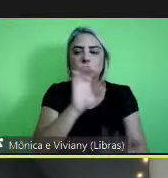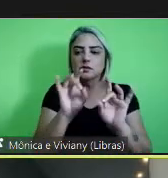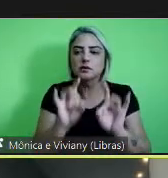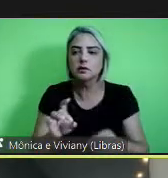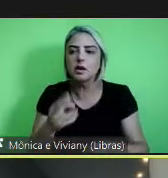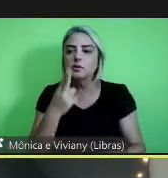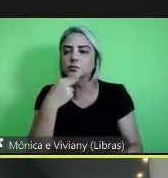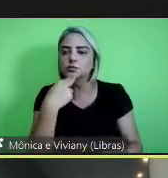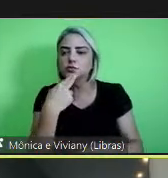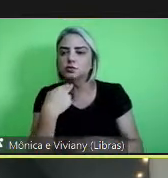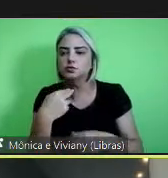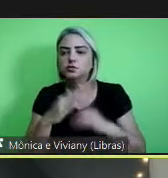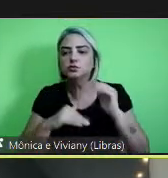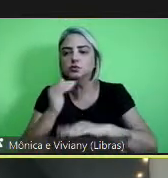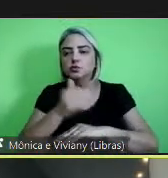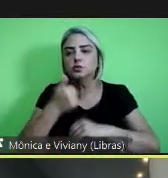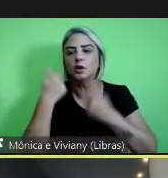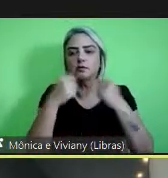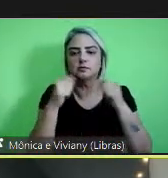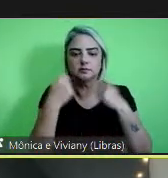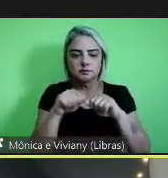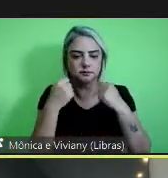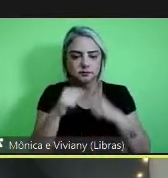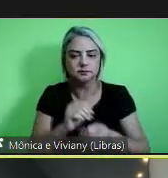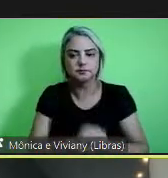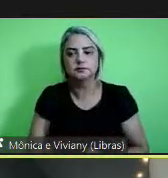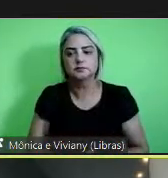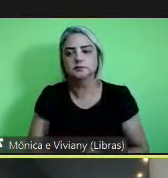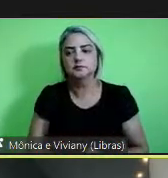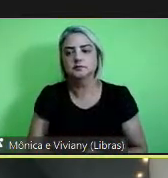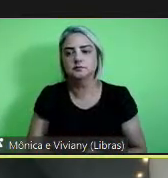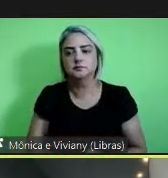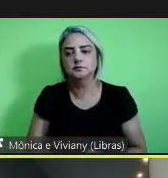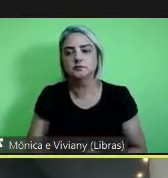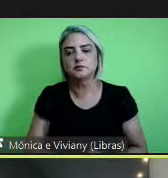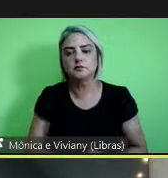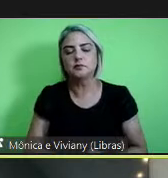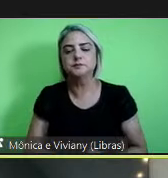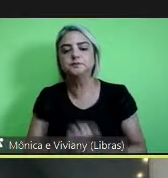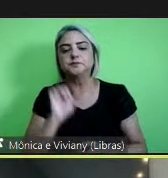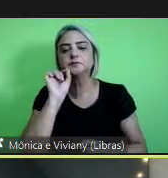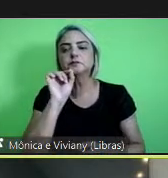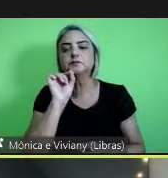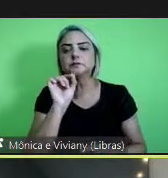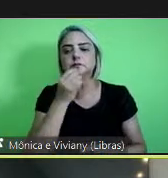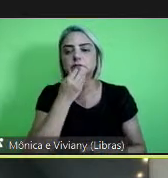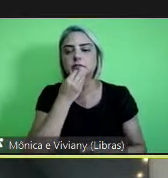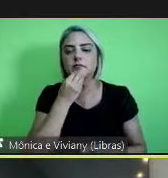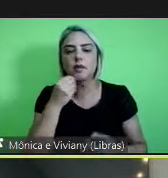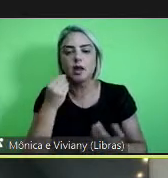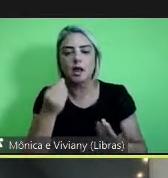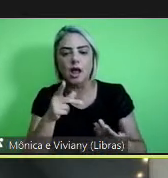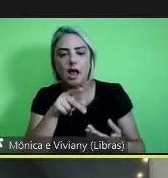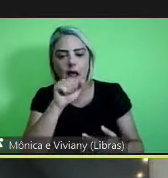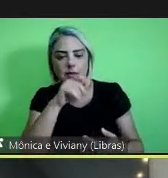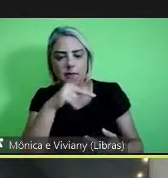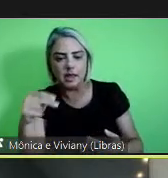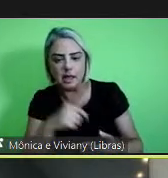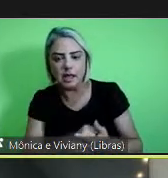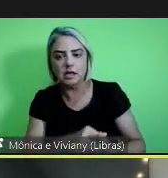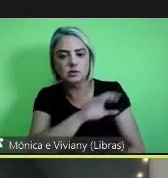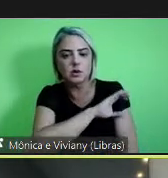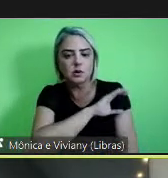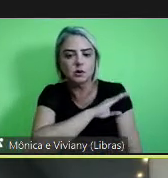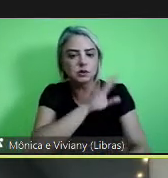and all raising of awareness of the under the coordination of nutritionists and professionals of